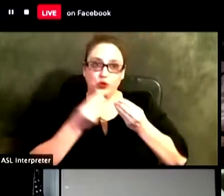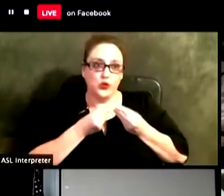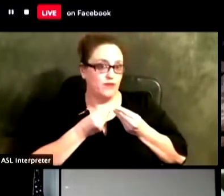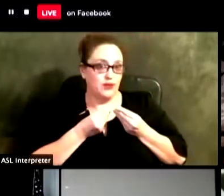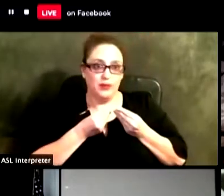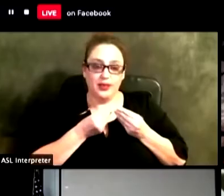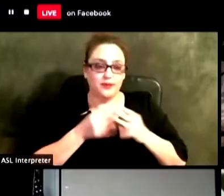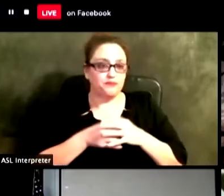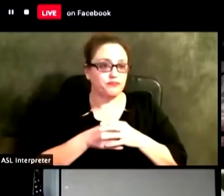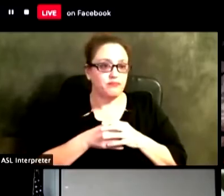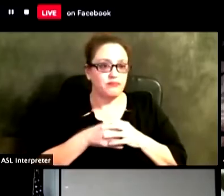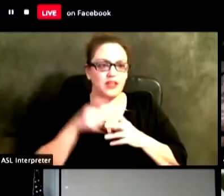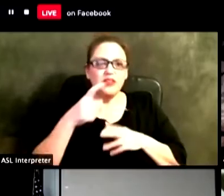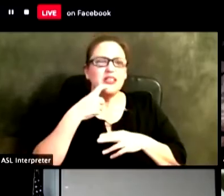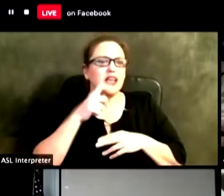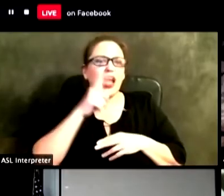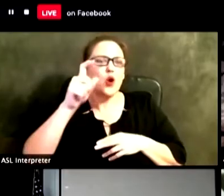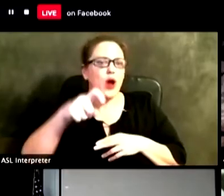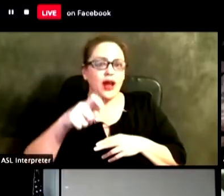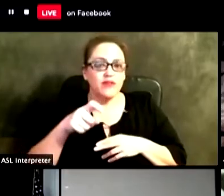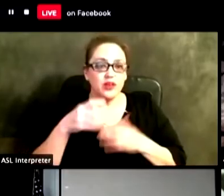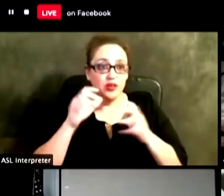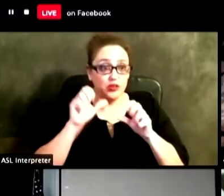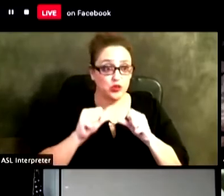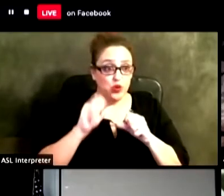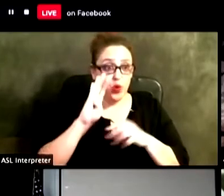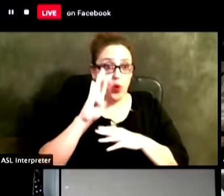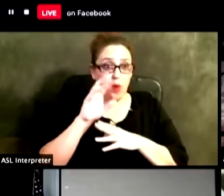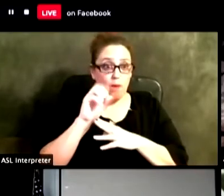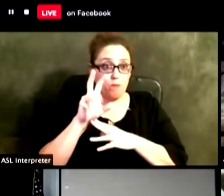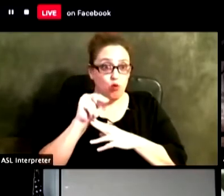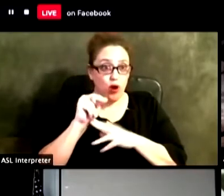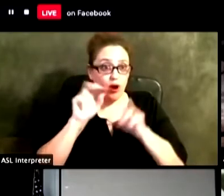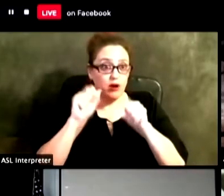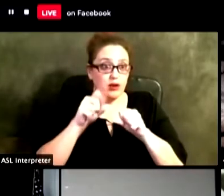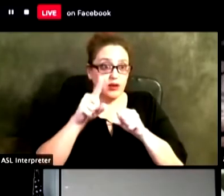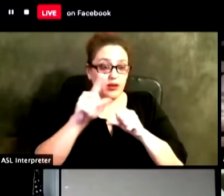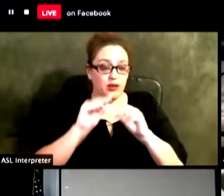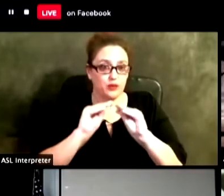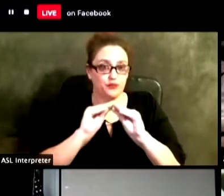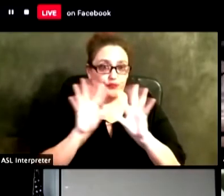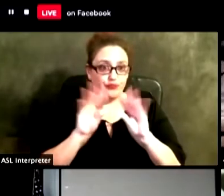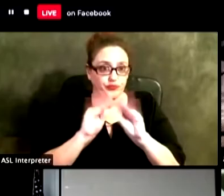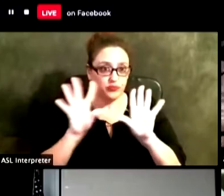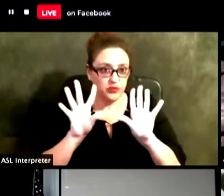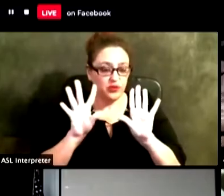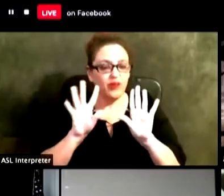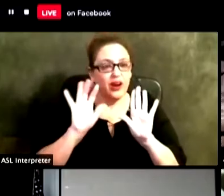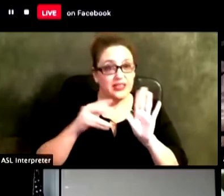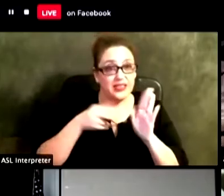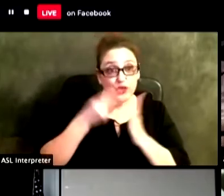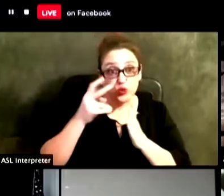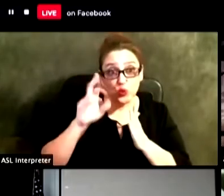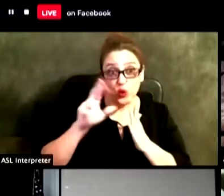have to. So Brown, can you clarify, you know, that if that's true or not, and